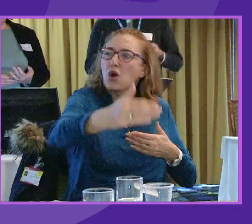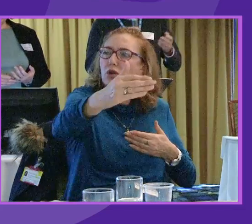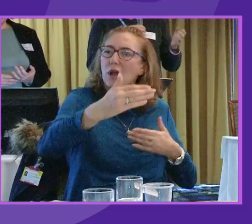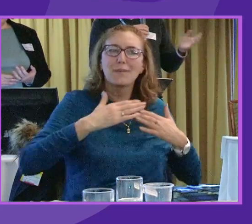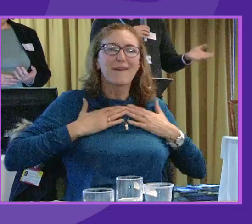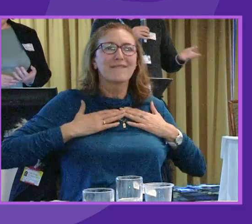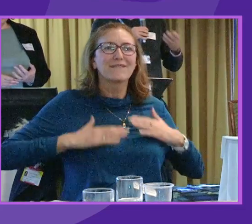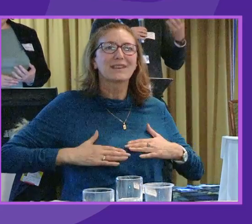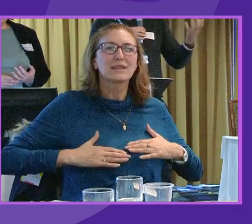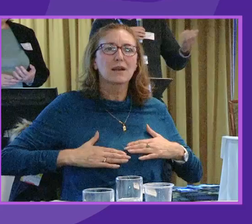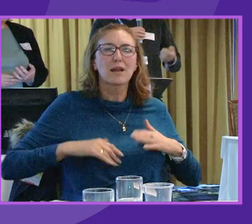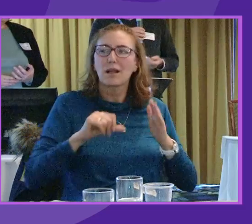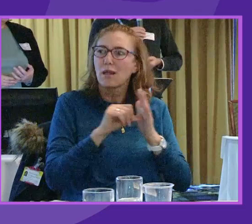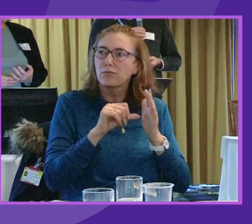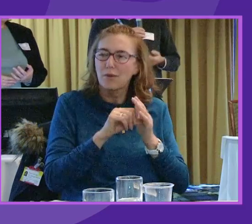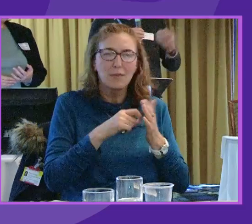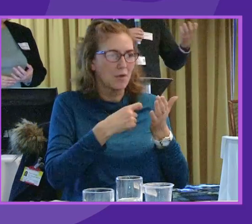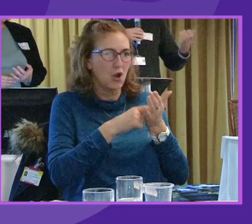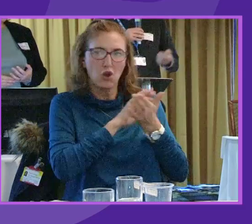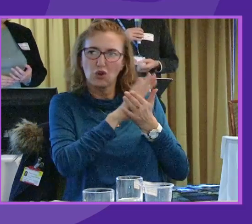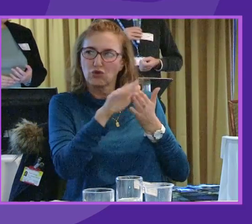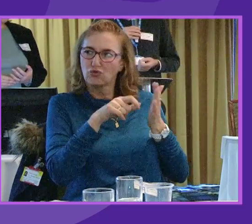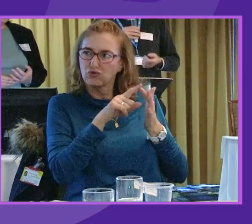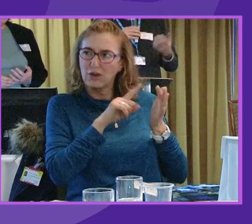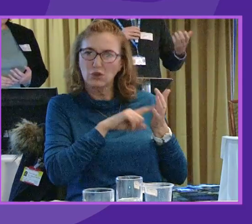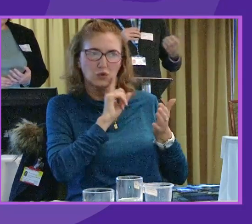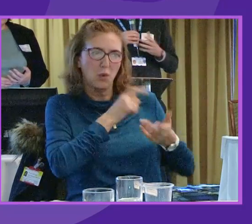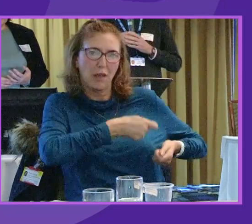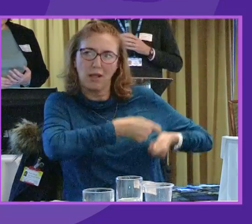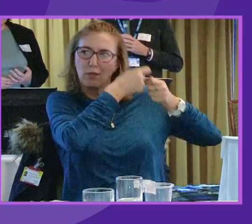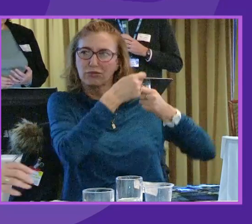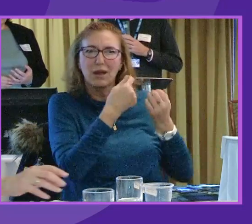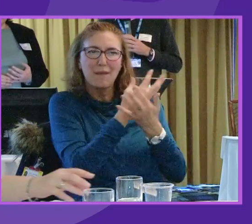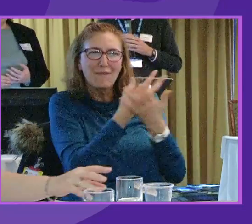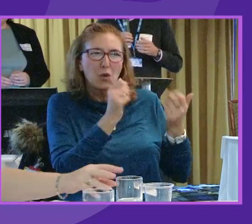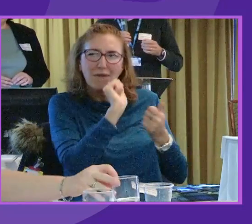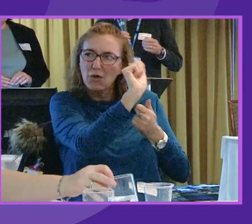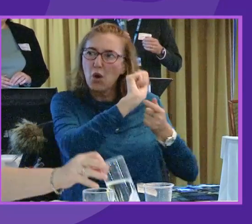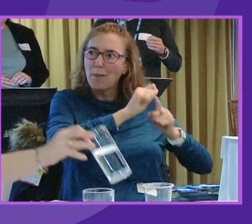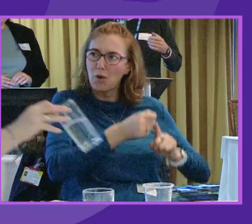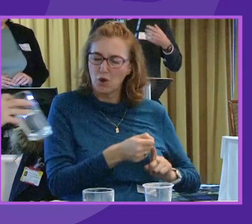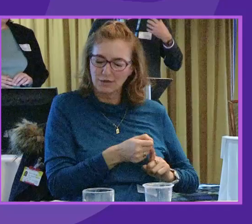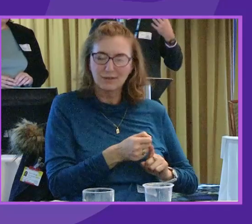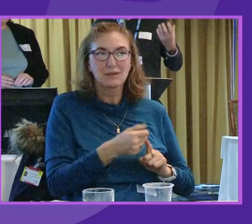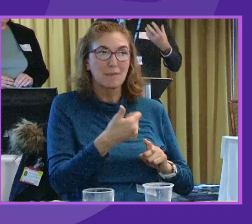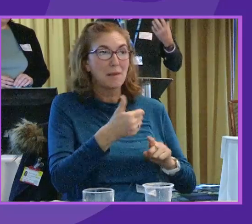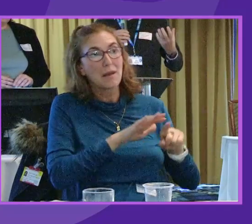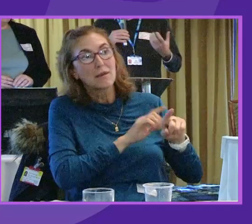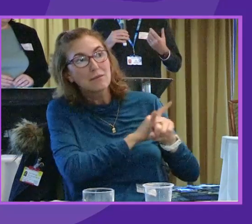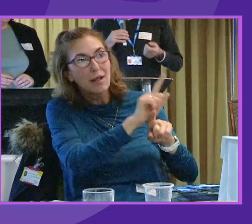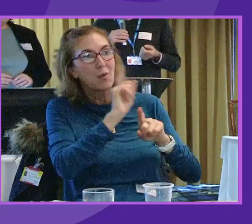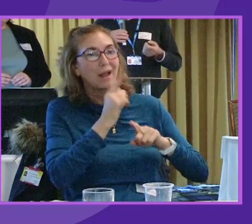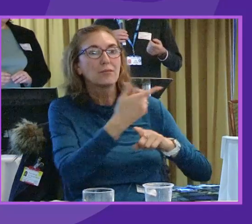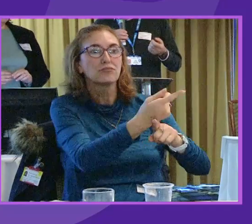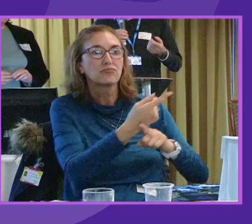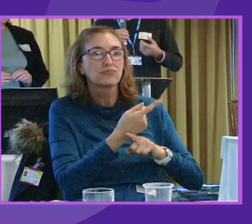comorbid long-term physical health conditions. I know, Rachel, will sort of take some of your points, and it'd be good to have a conversation actually about some of